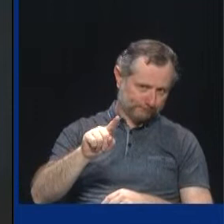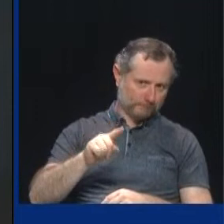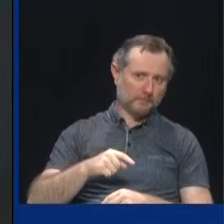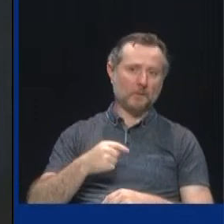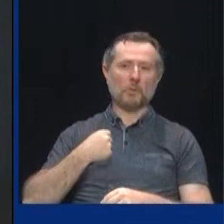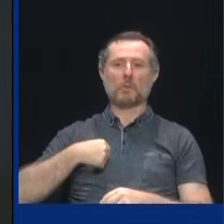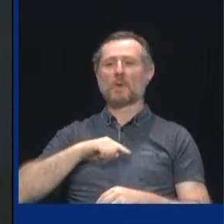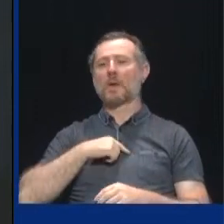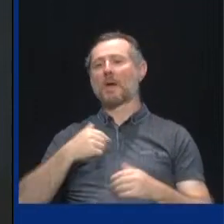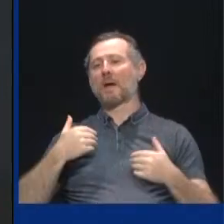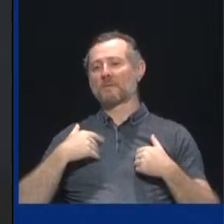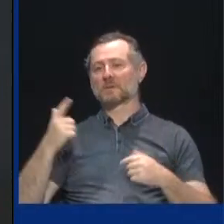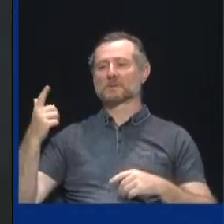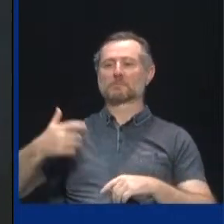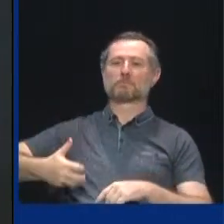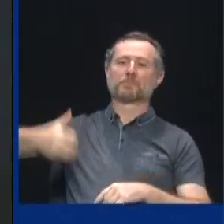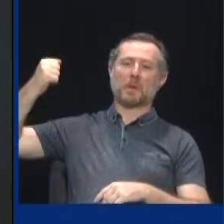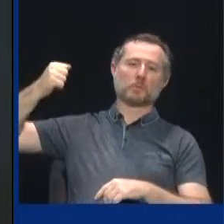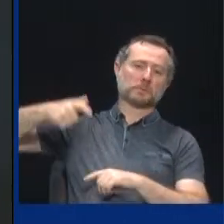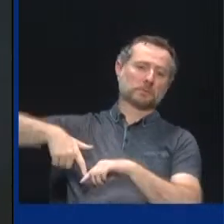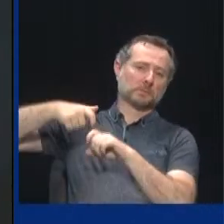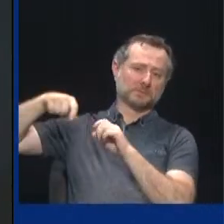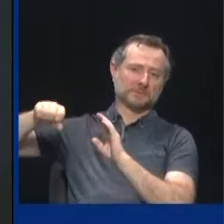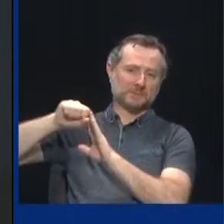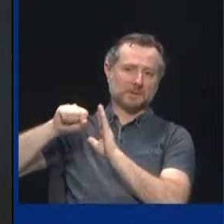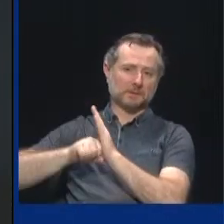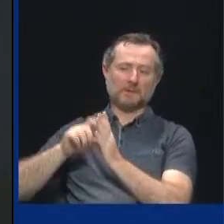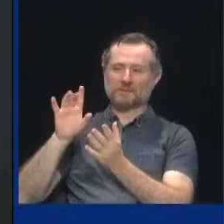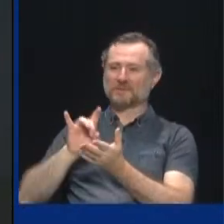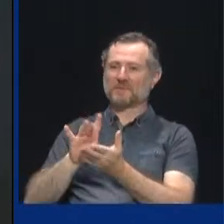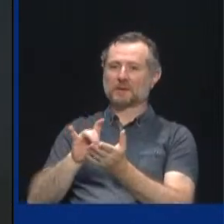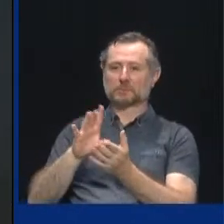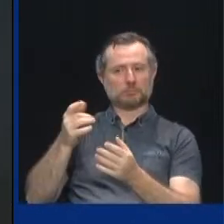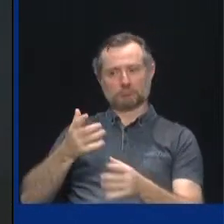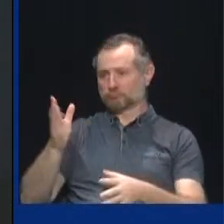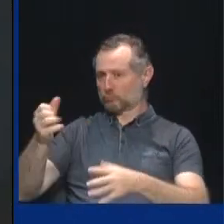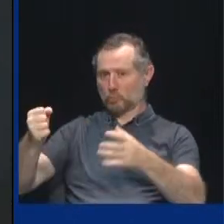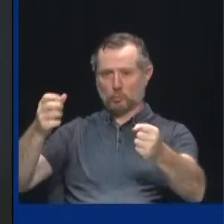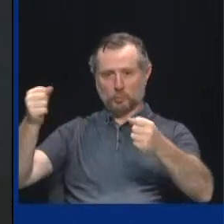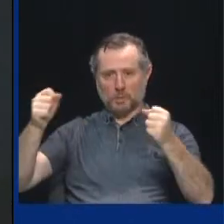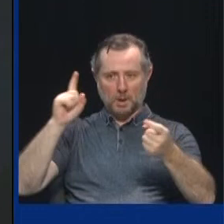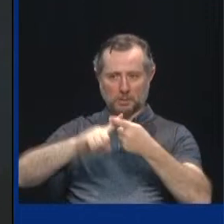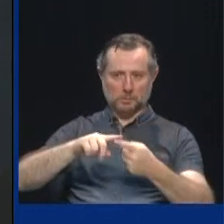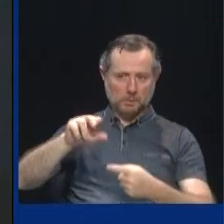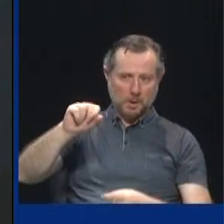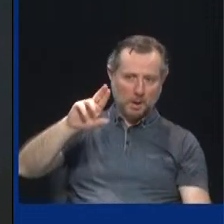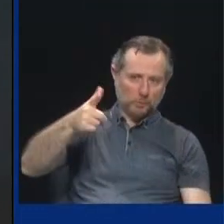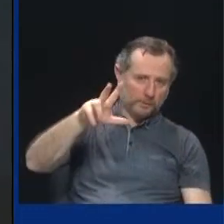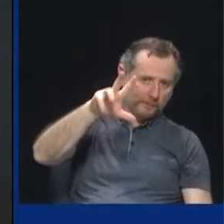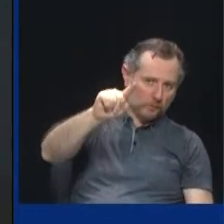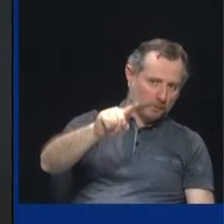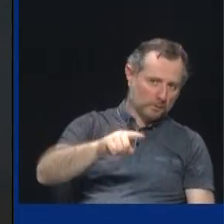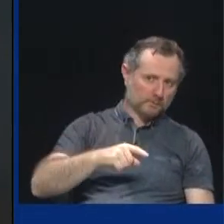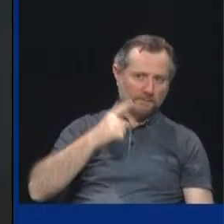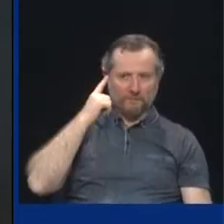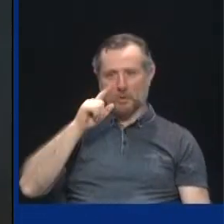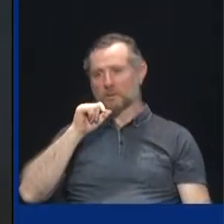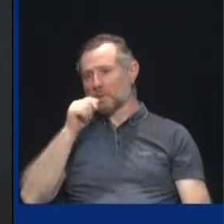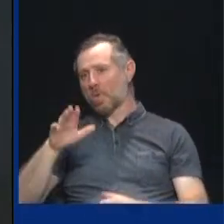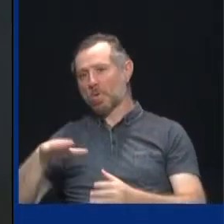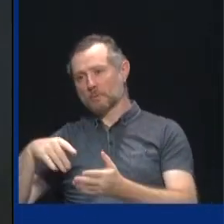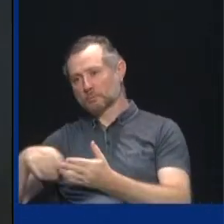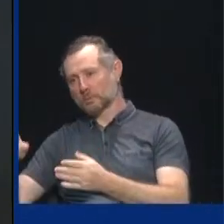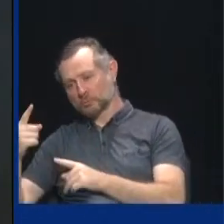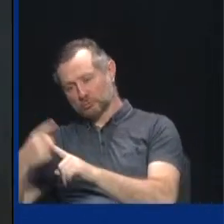says nobody can be evicted until August 31st for non-payment of rent. And it will go out